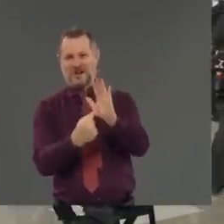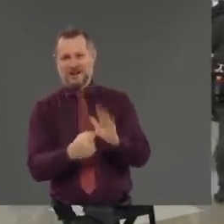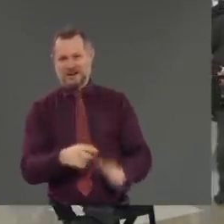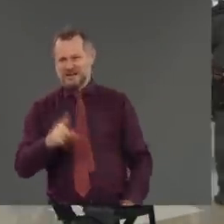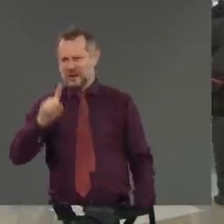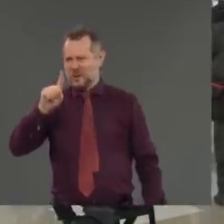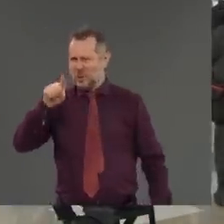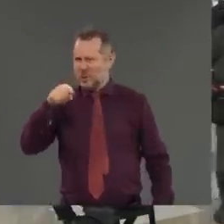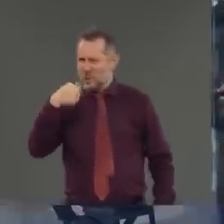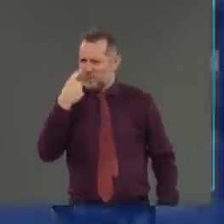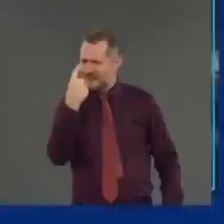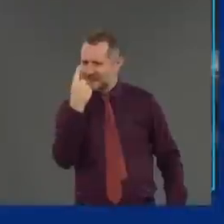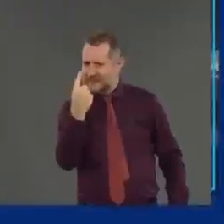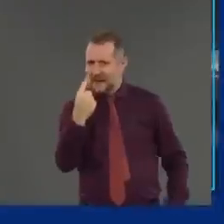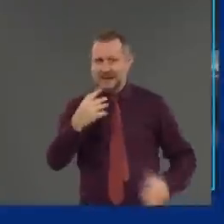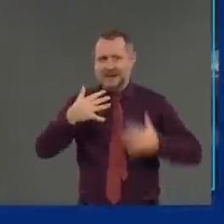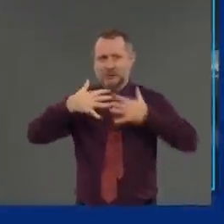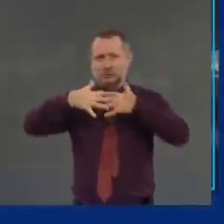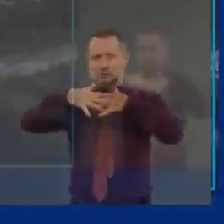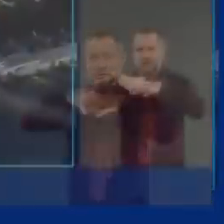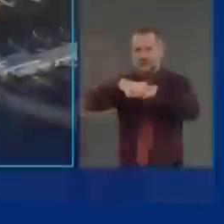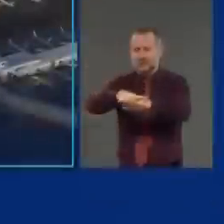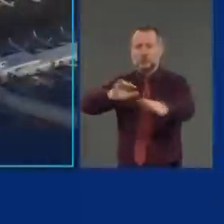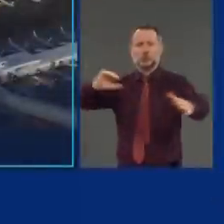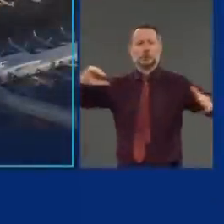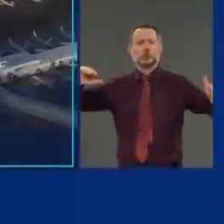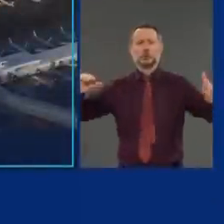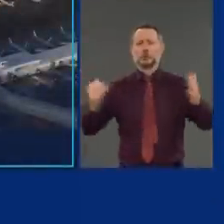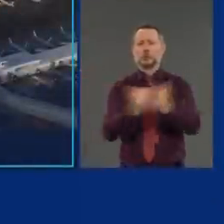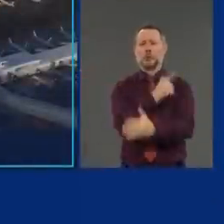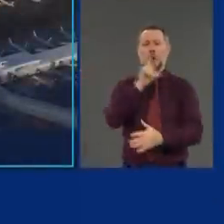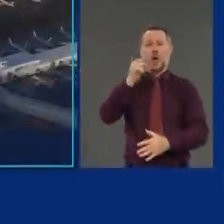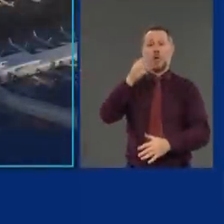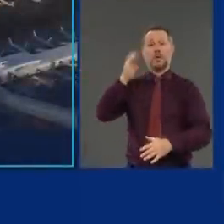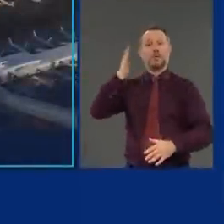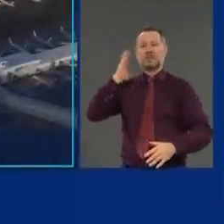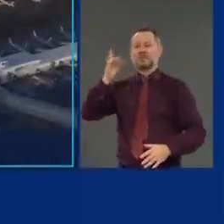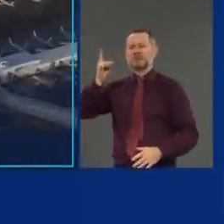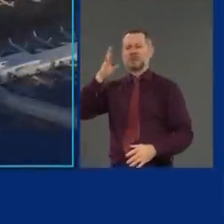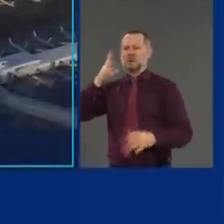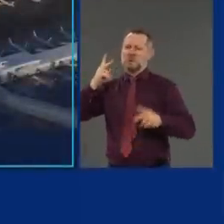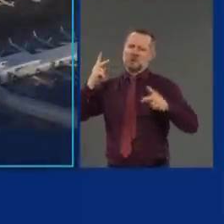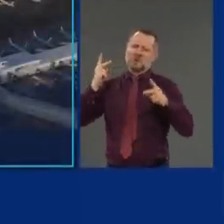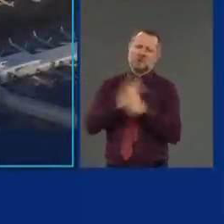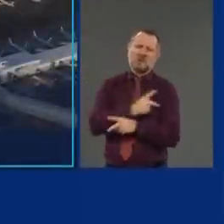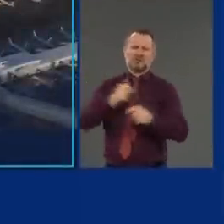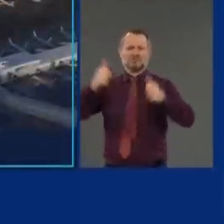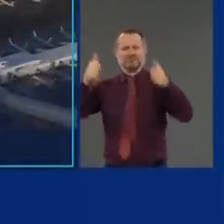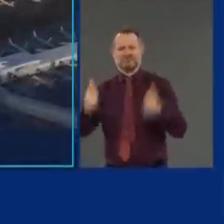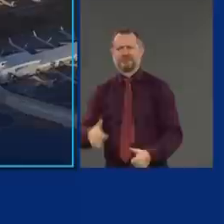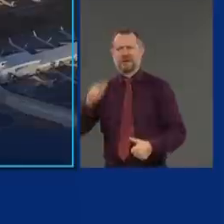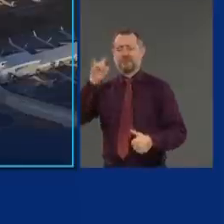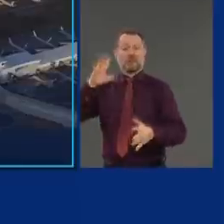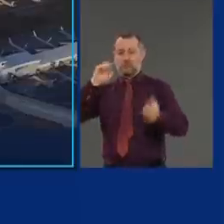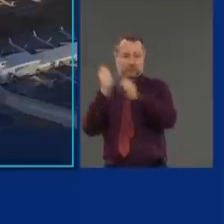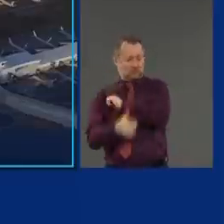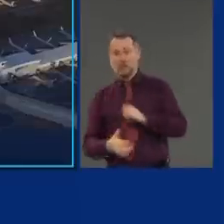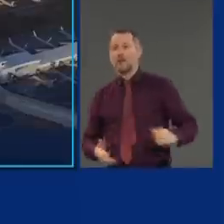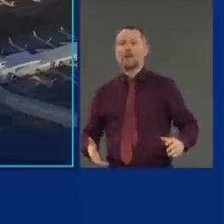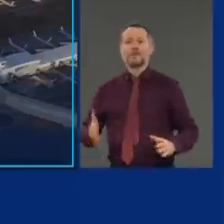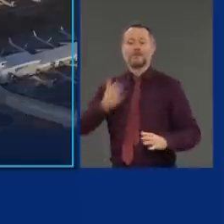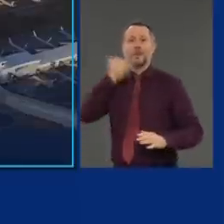new LaGuardia Airport. From worst airport in the country to the best. From